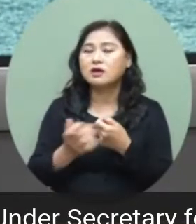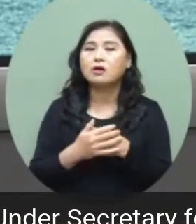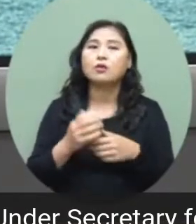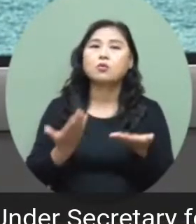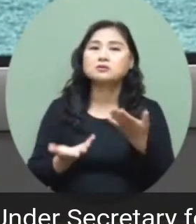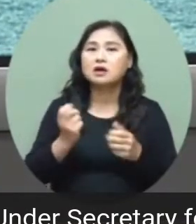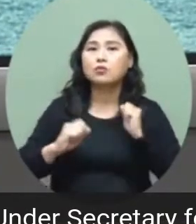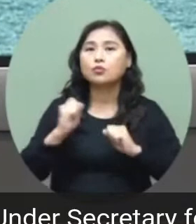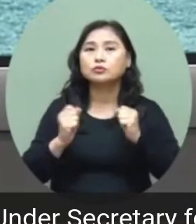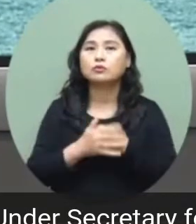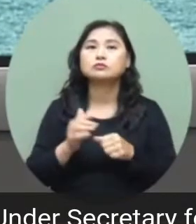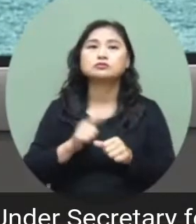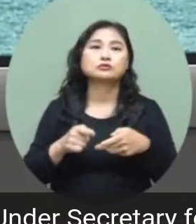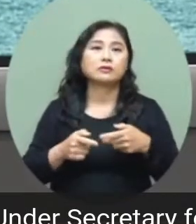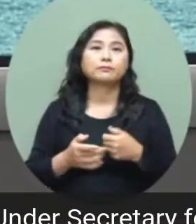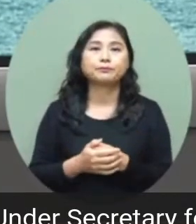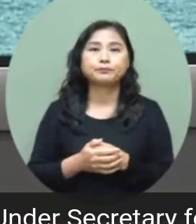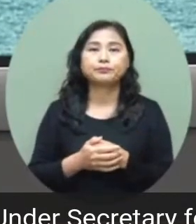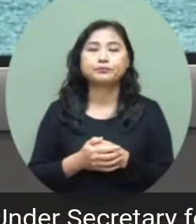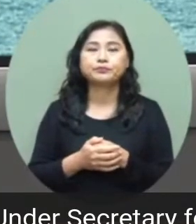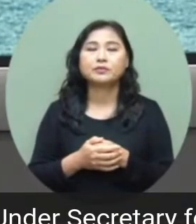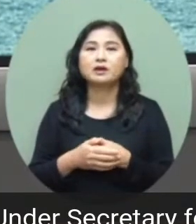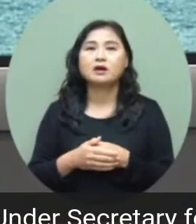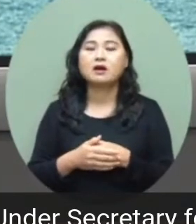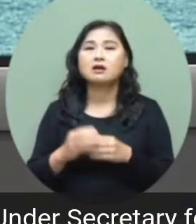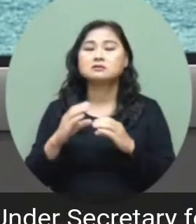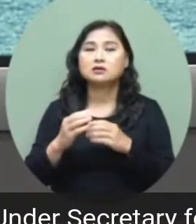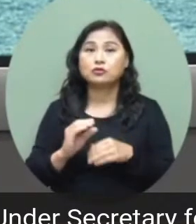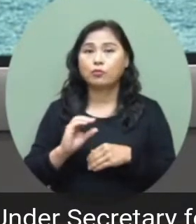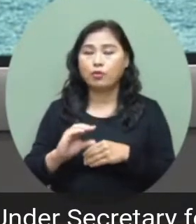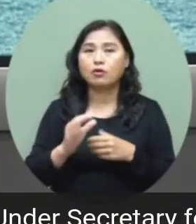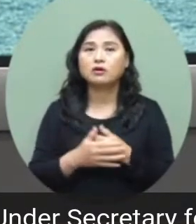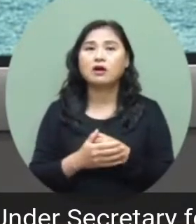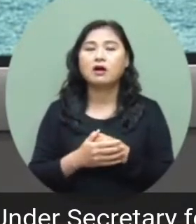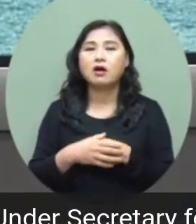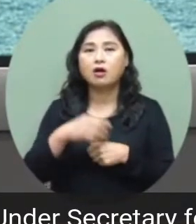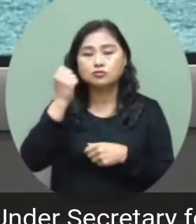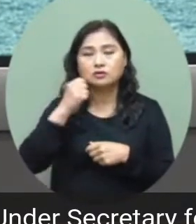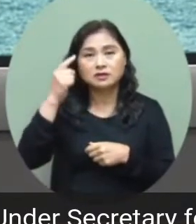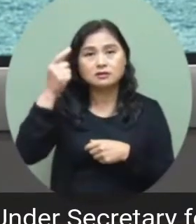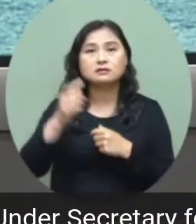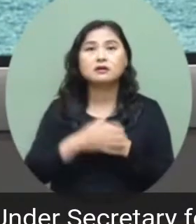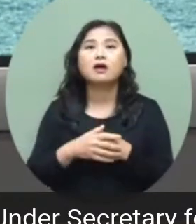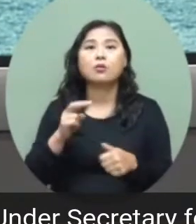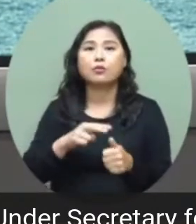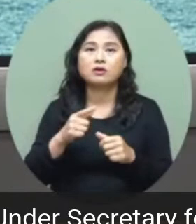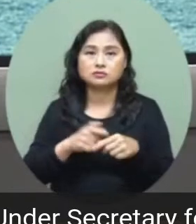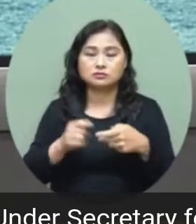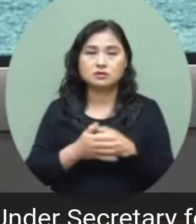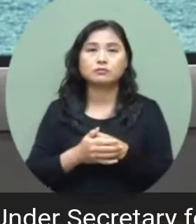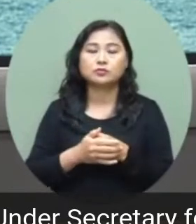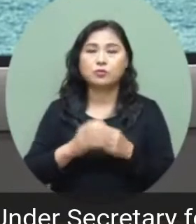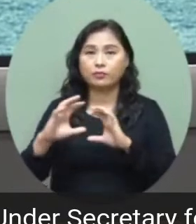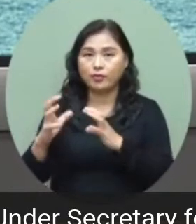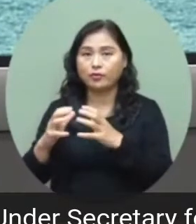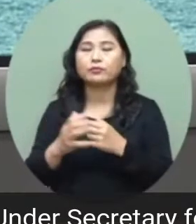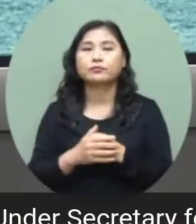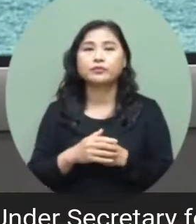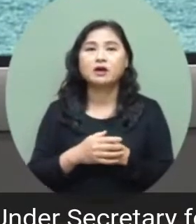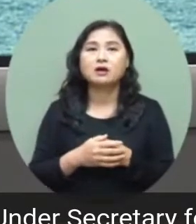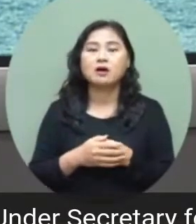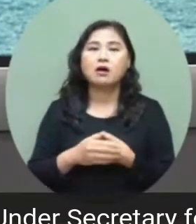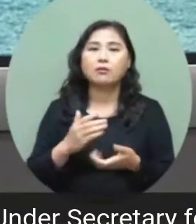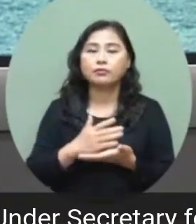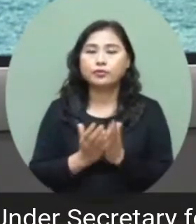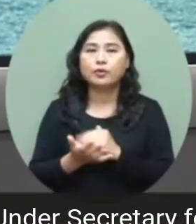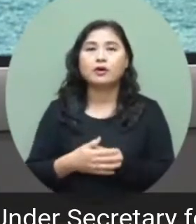District Elderly Community Center, Neighborhood Elderly Center, social centers for the elderly subvented by the Social Welfare Department, and Social Welfare